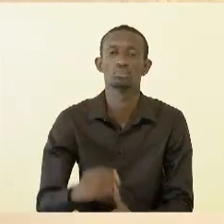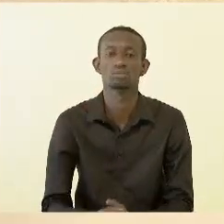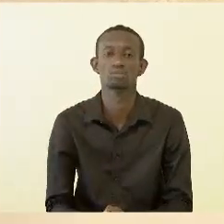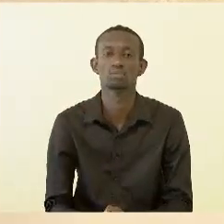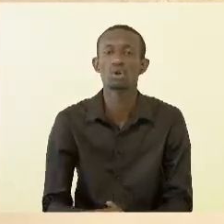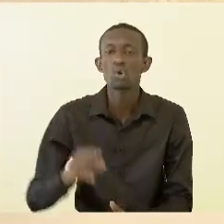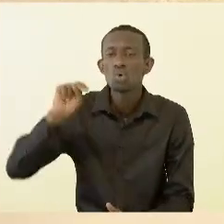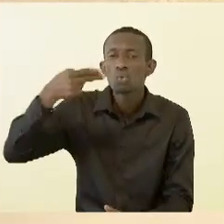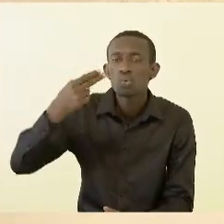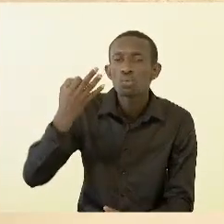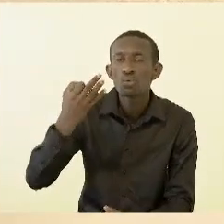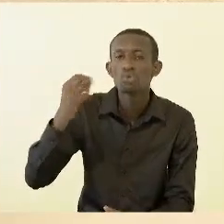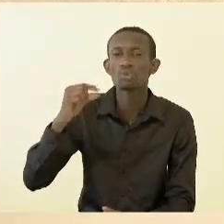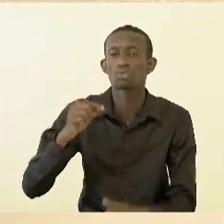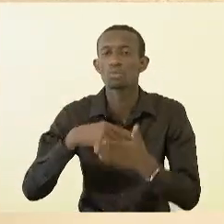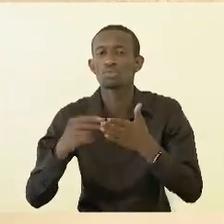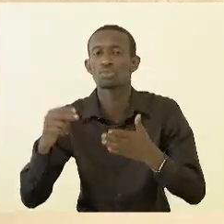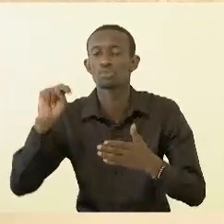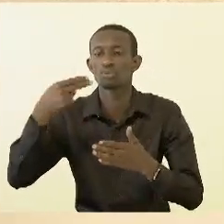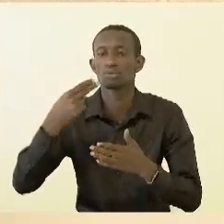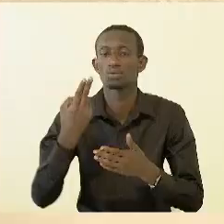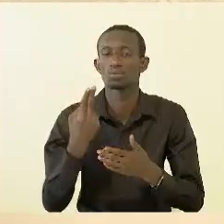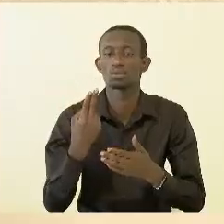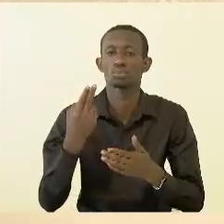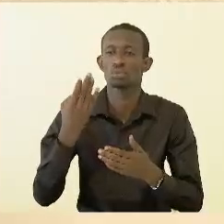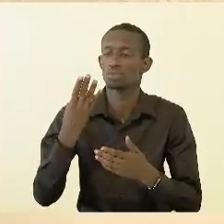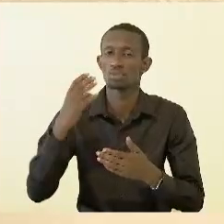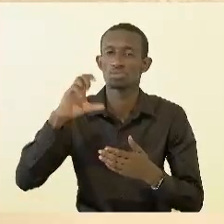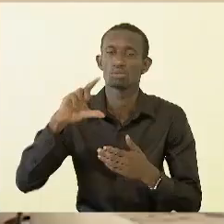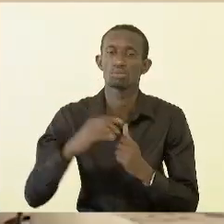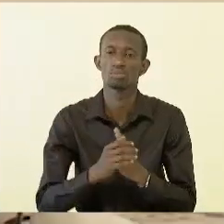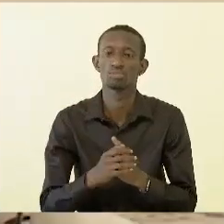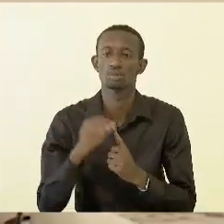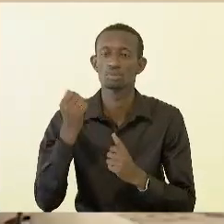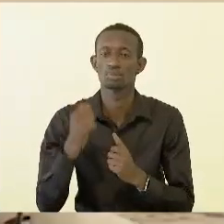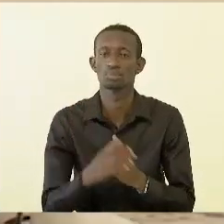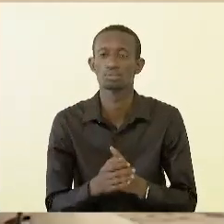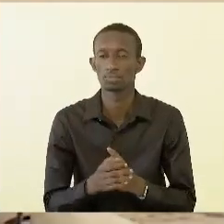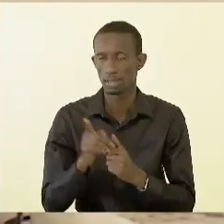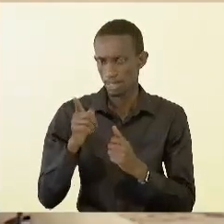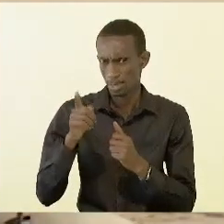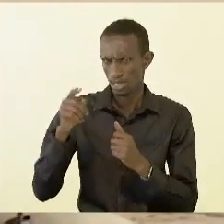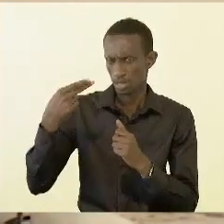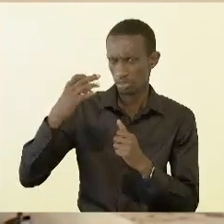forms ammonium chloride, and ammonium chloride is formed. So ammonium chloride is a sublimate.